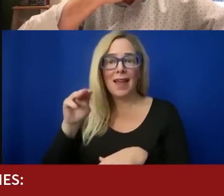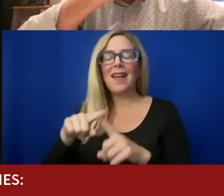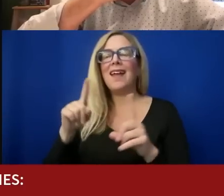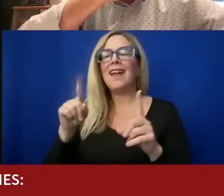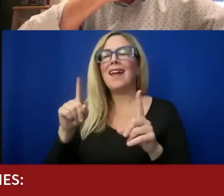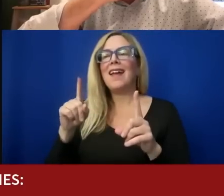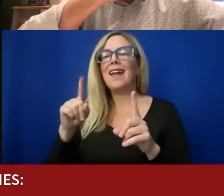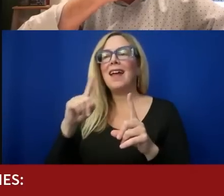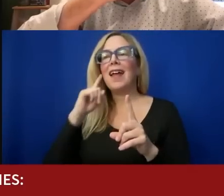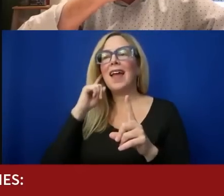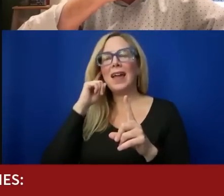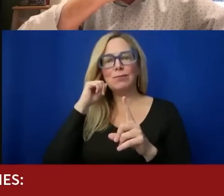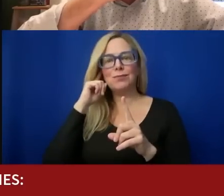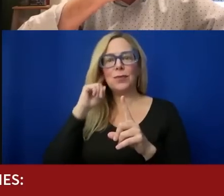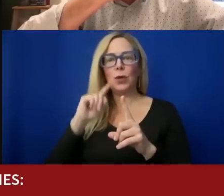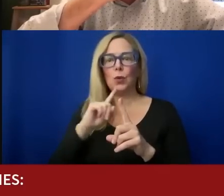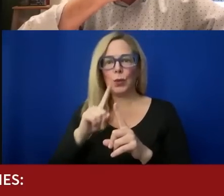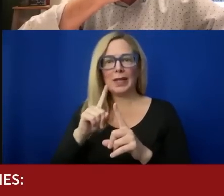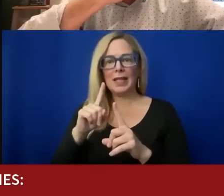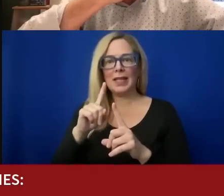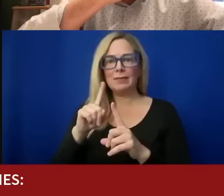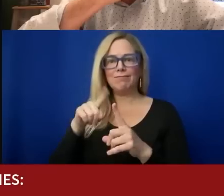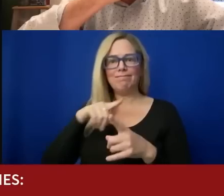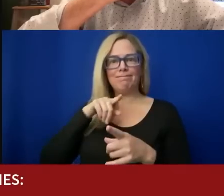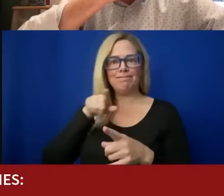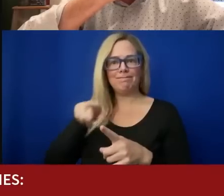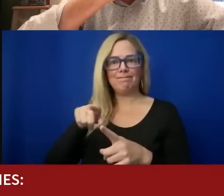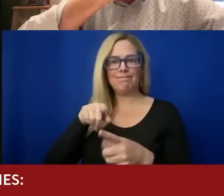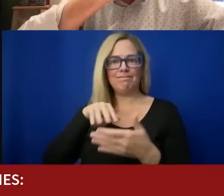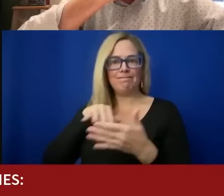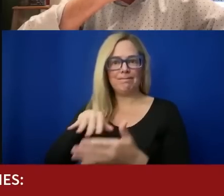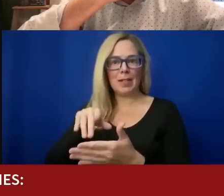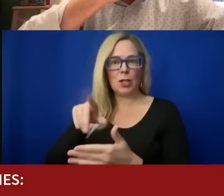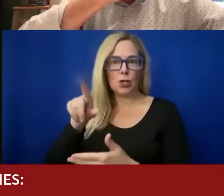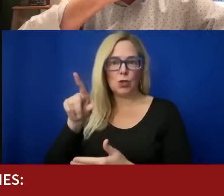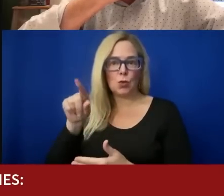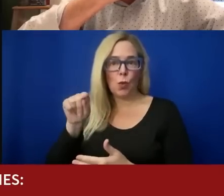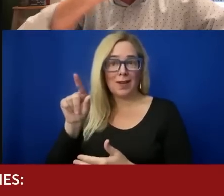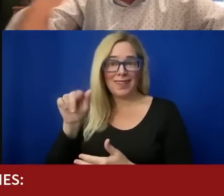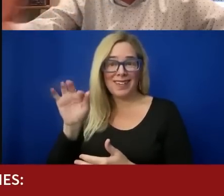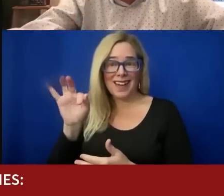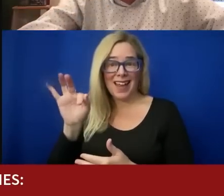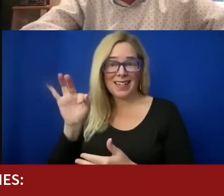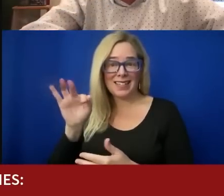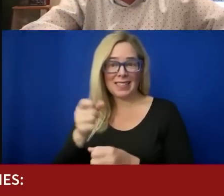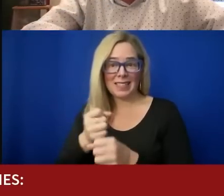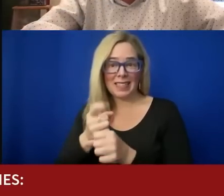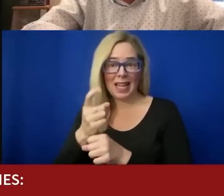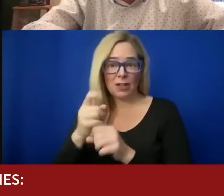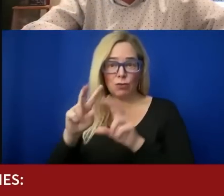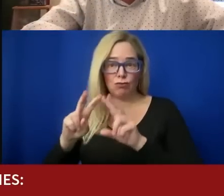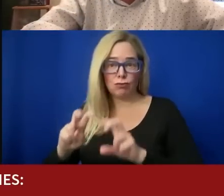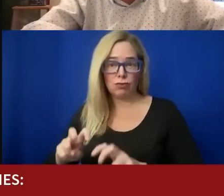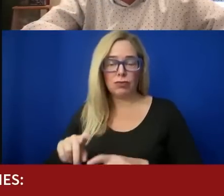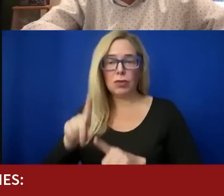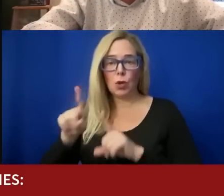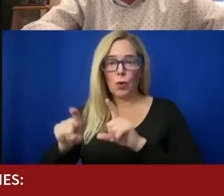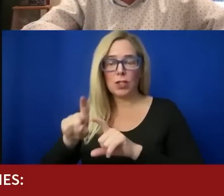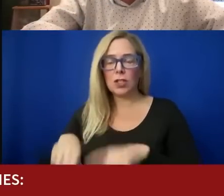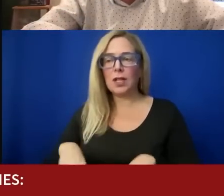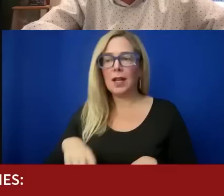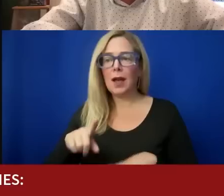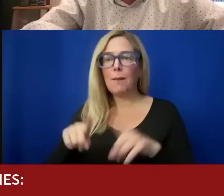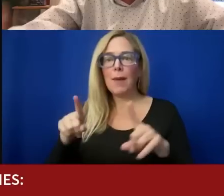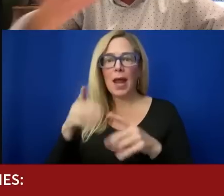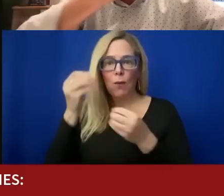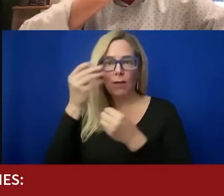study, specifically the 2019 annual questionnaire. And before I jump into the next couple of slides here, I just want to give a little preface of the PRIDE